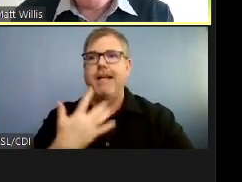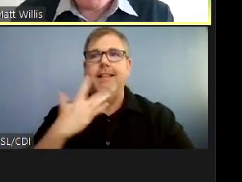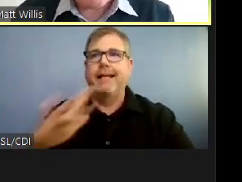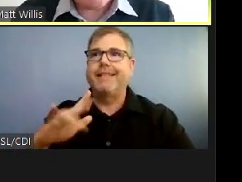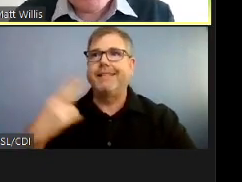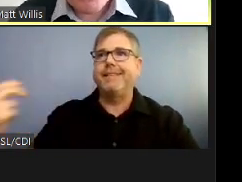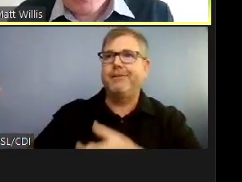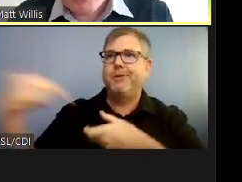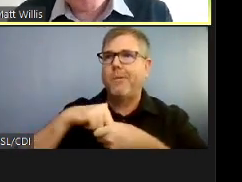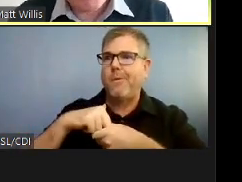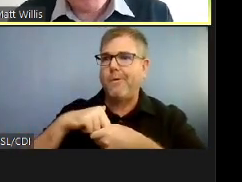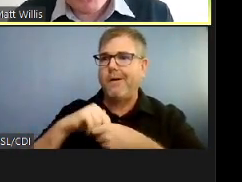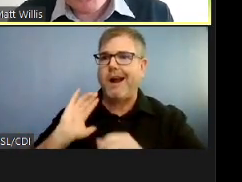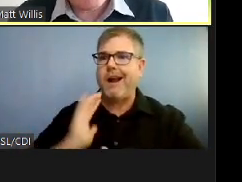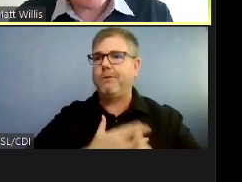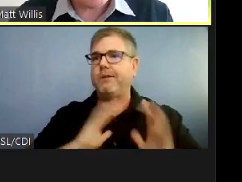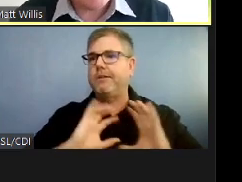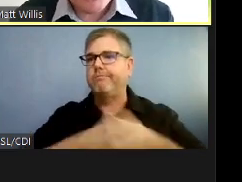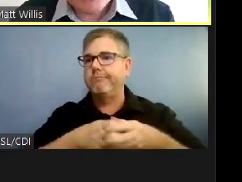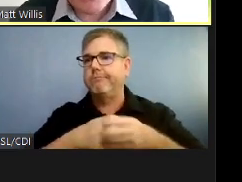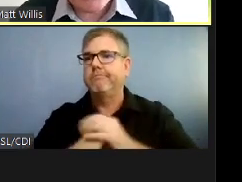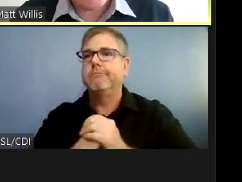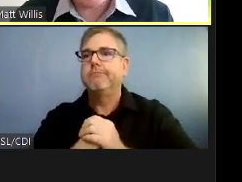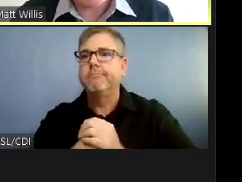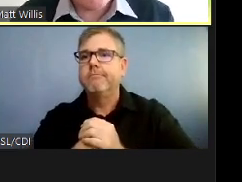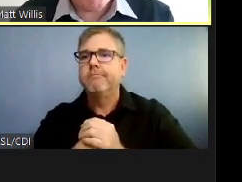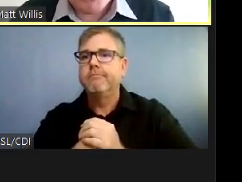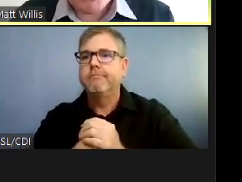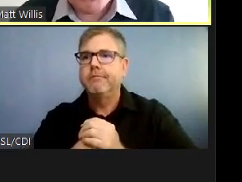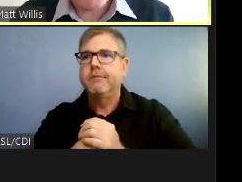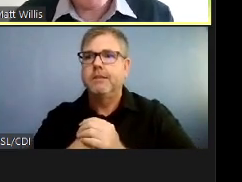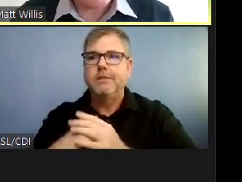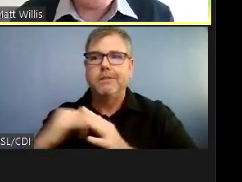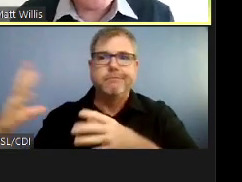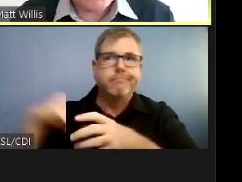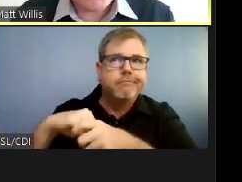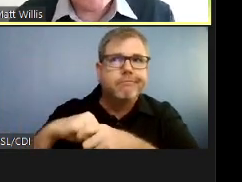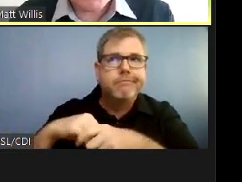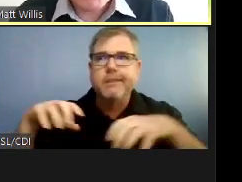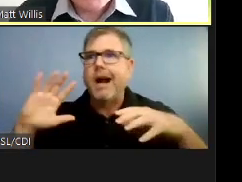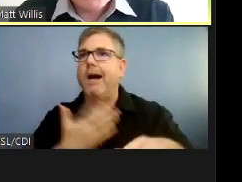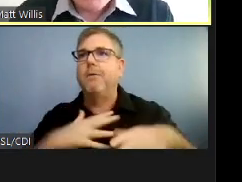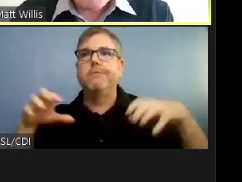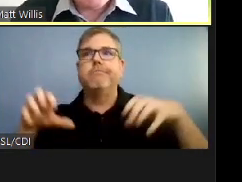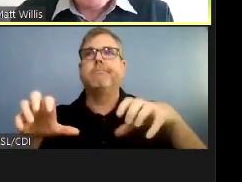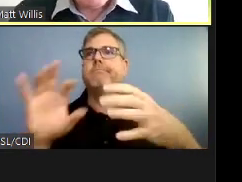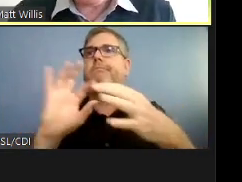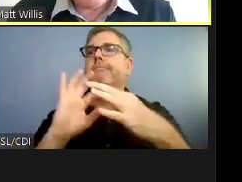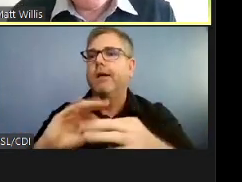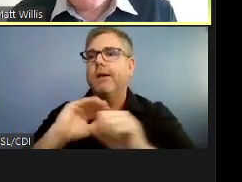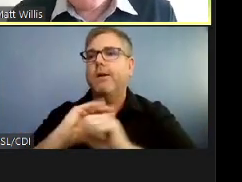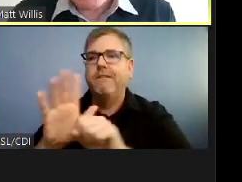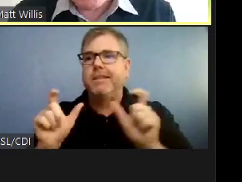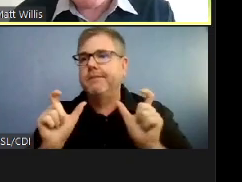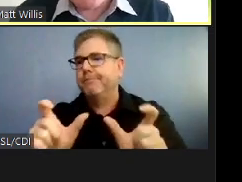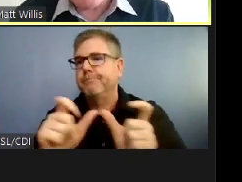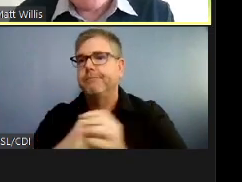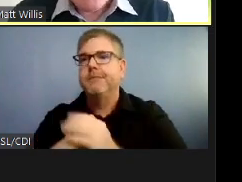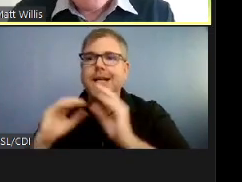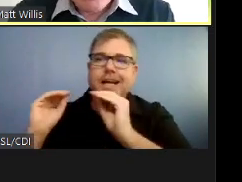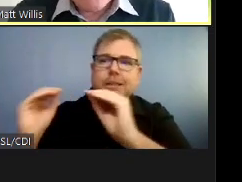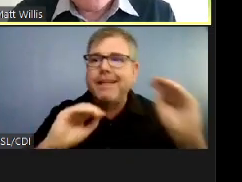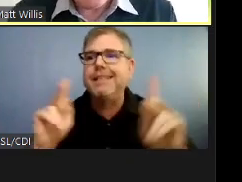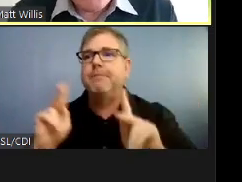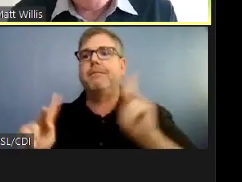COVID-19 response, testing, prioritizing testing, contact tracing, our policy work, our education work. Along comes vaccines,